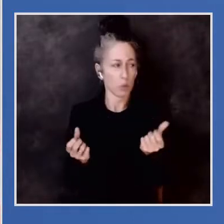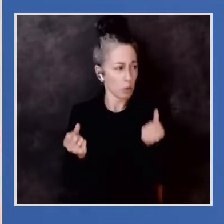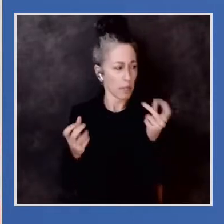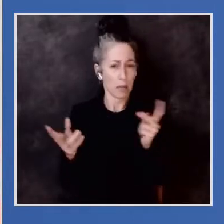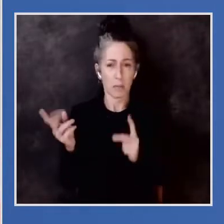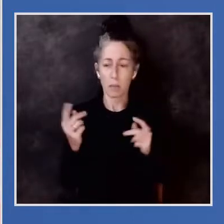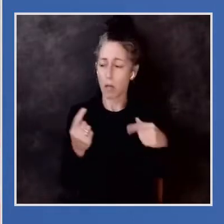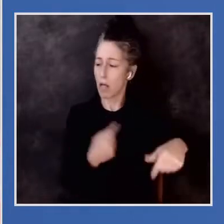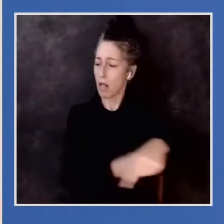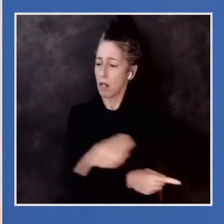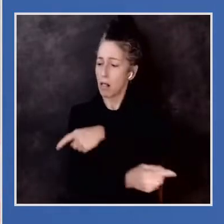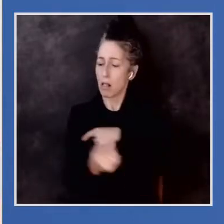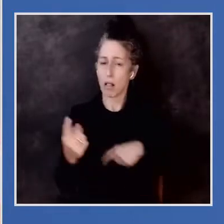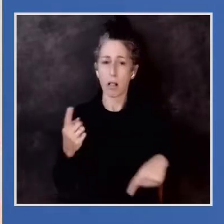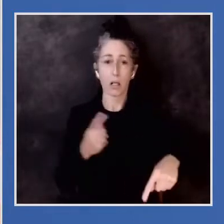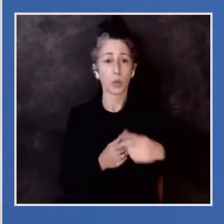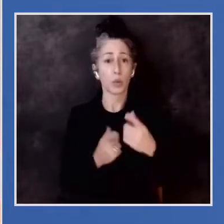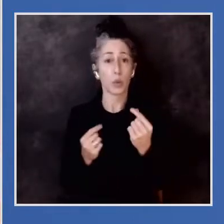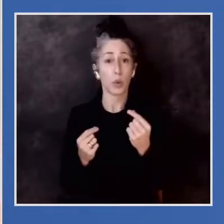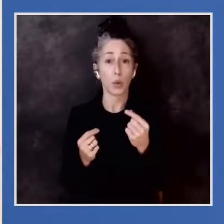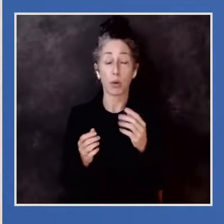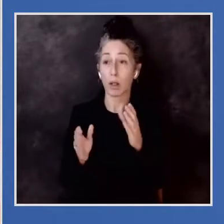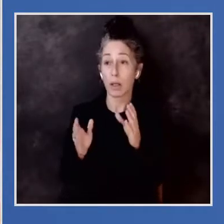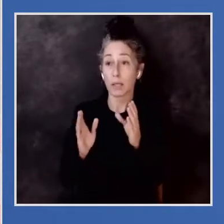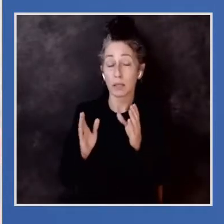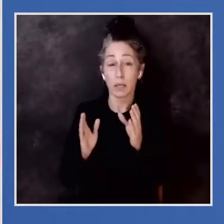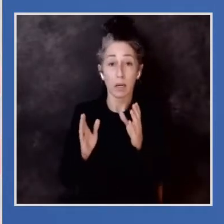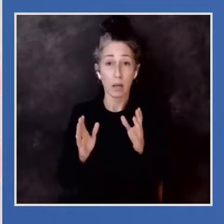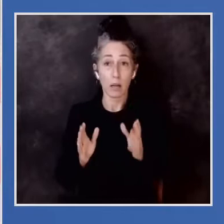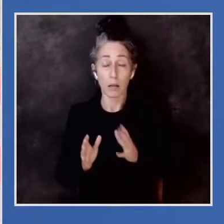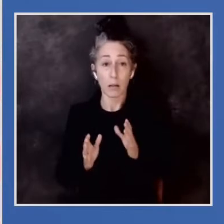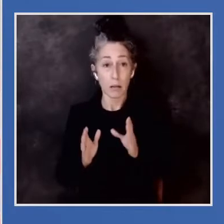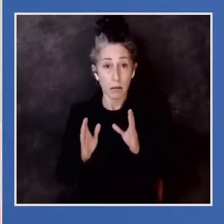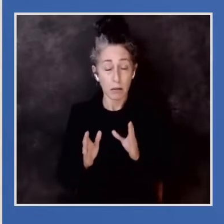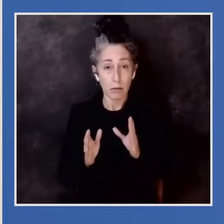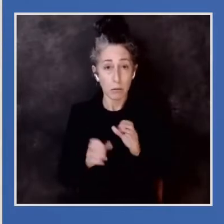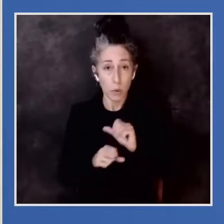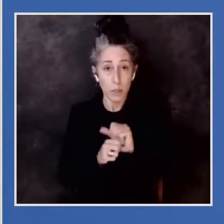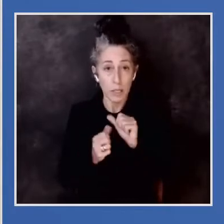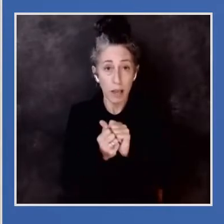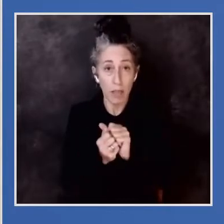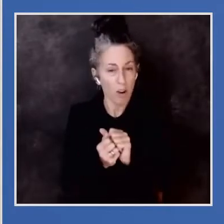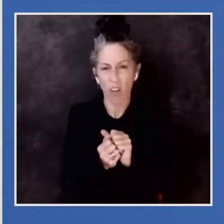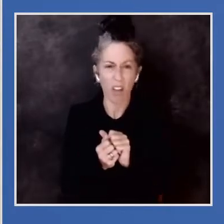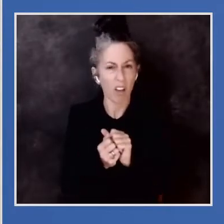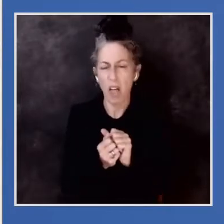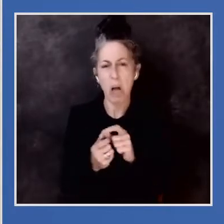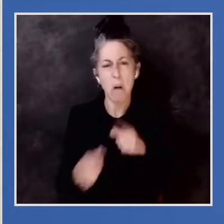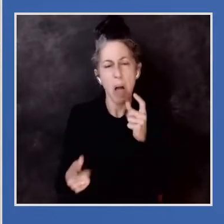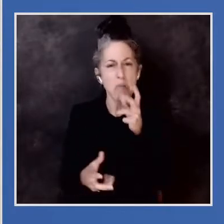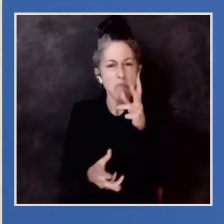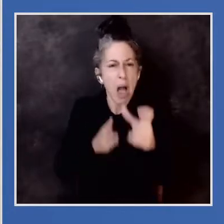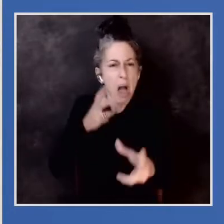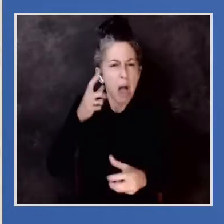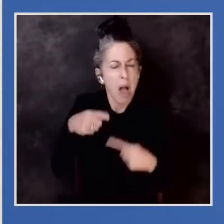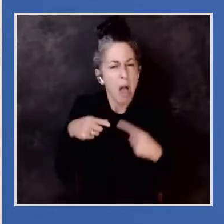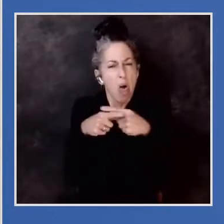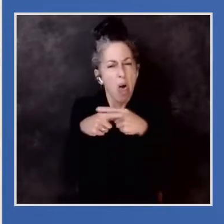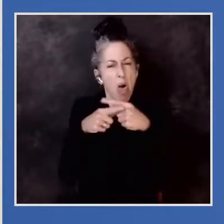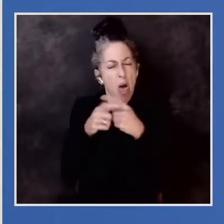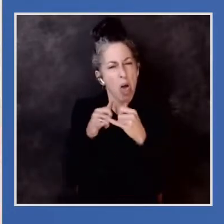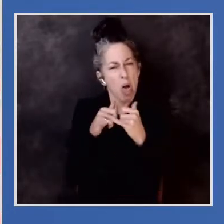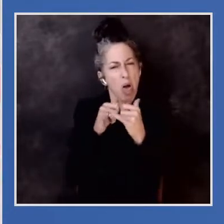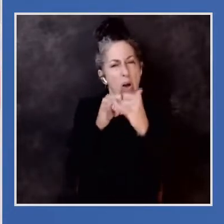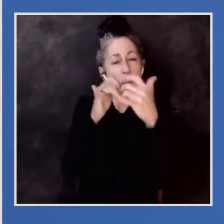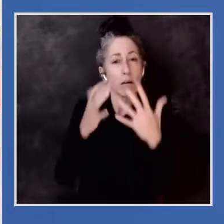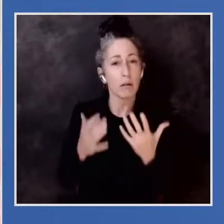more time shouting than listening, more time fighting and working together, more time demonizing and